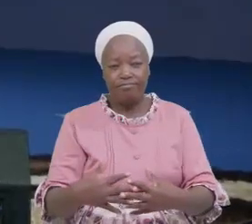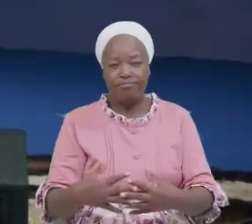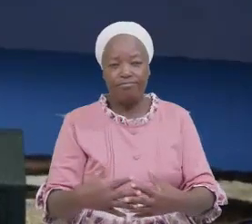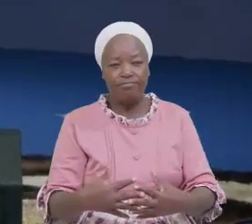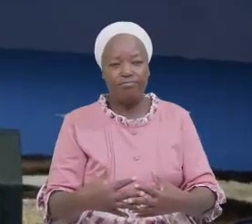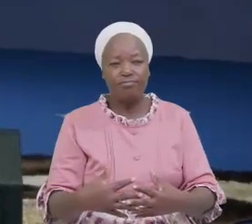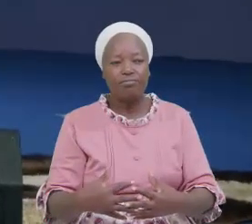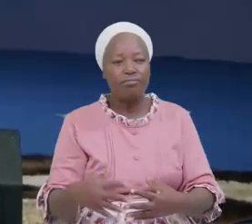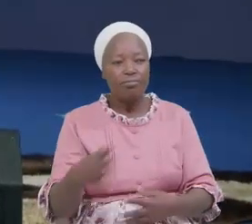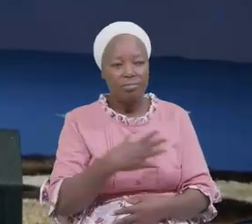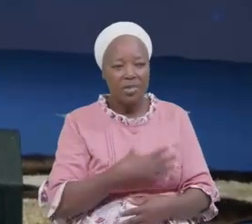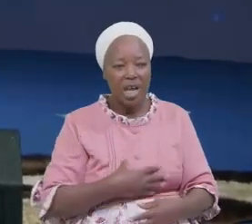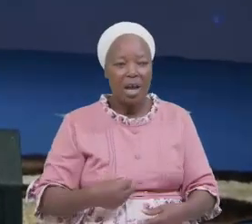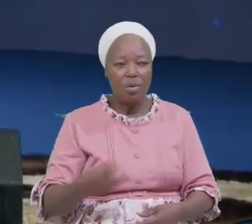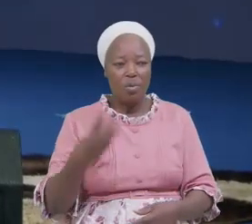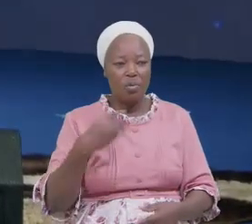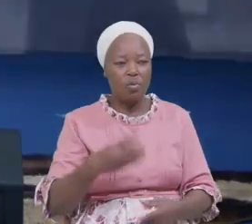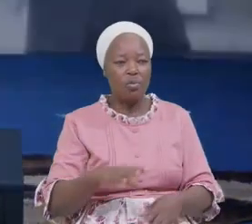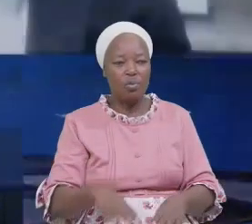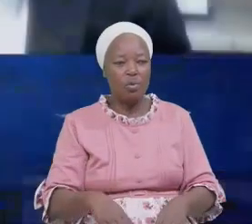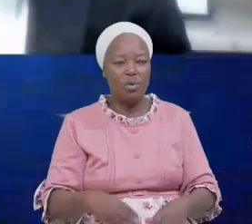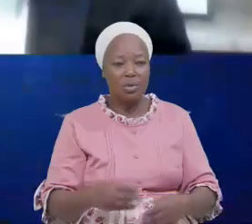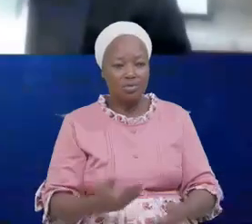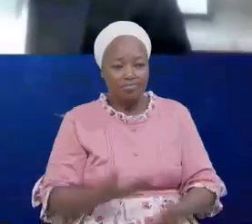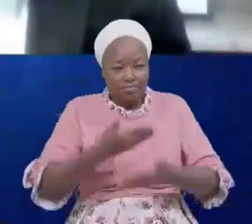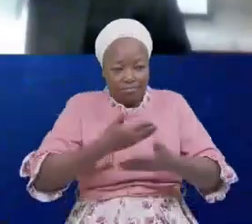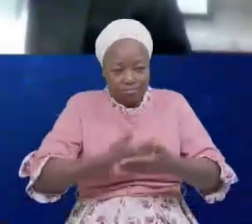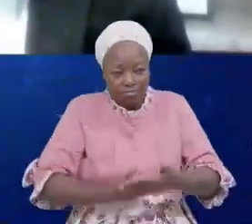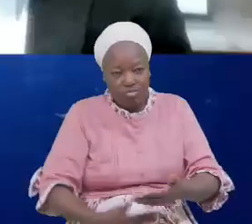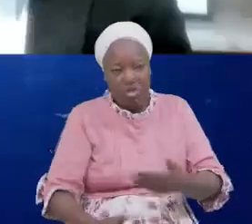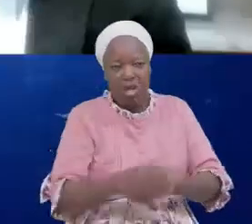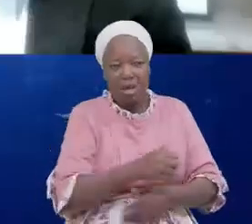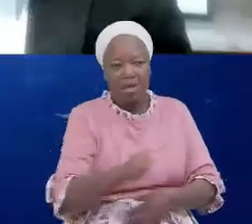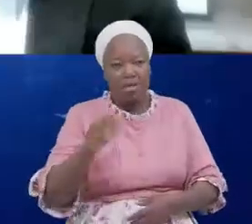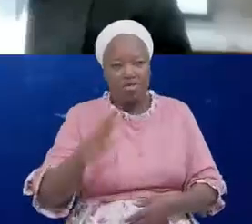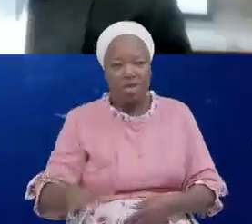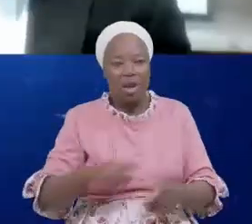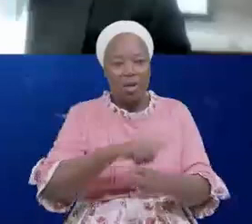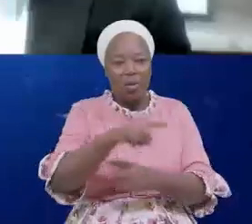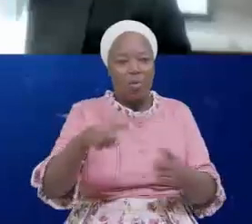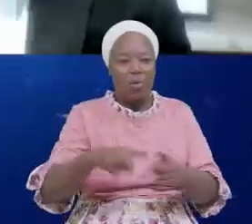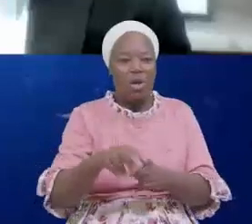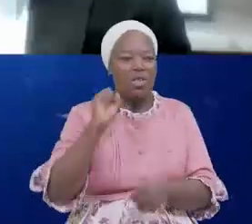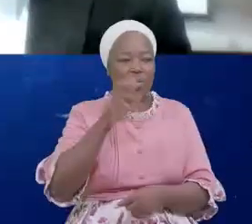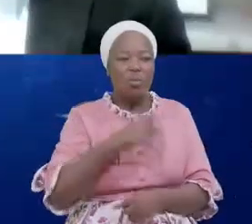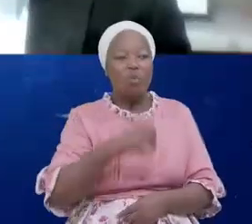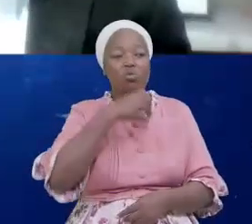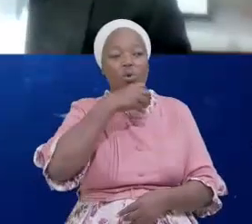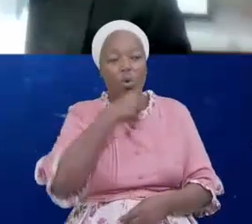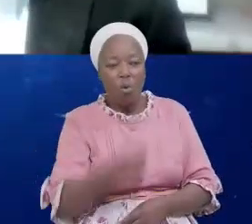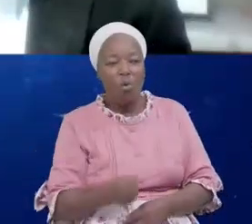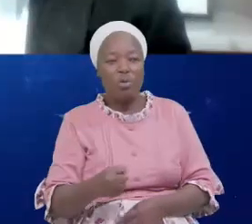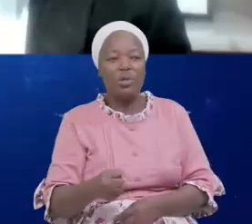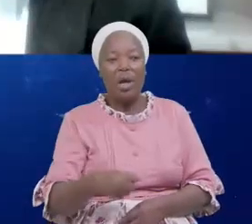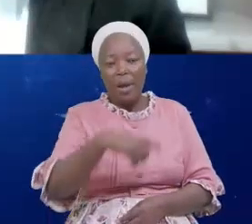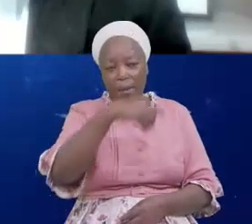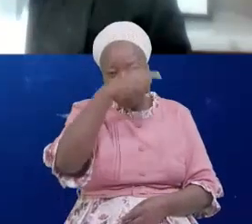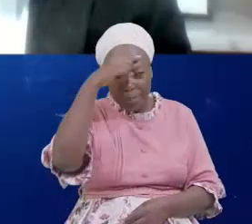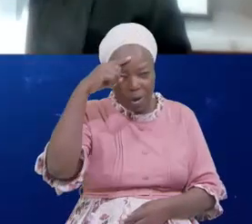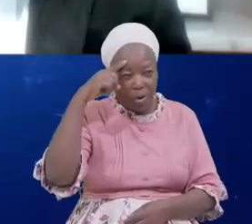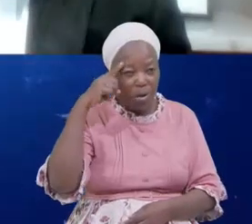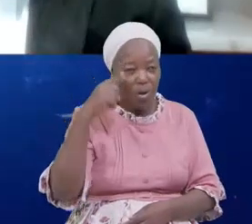And was delivered of a child when she was past age, because she